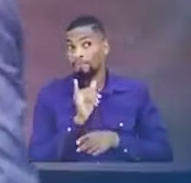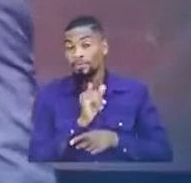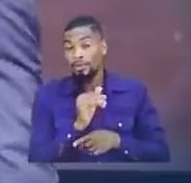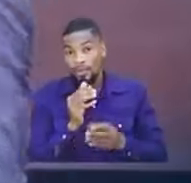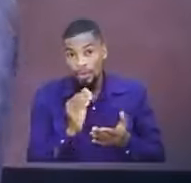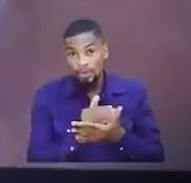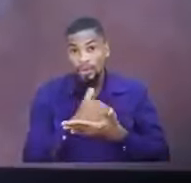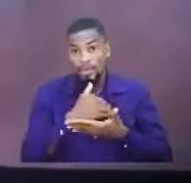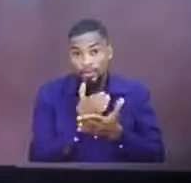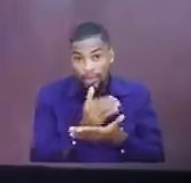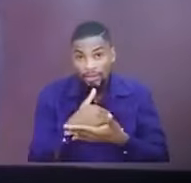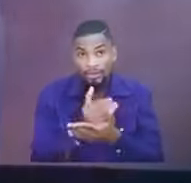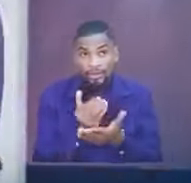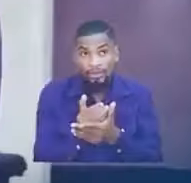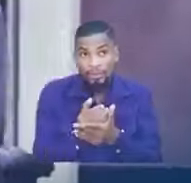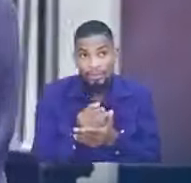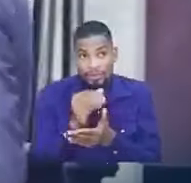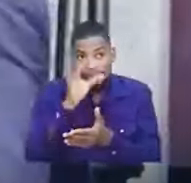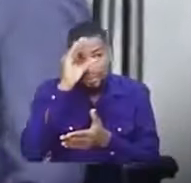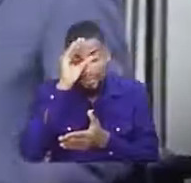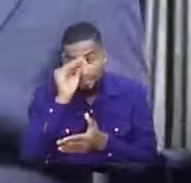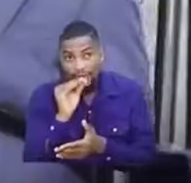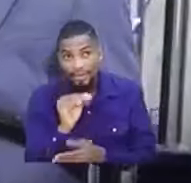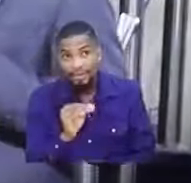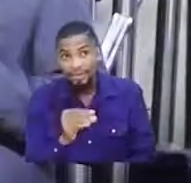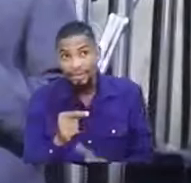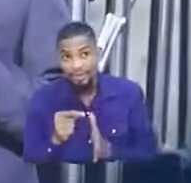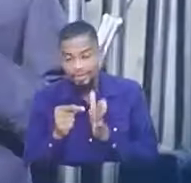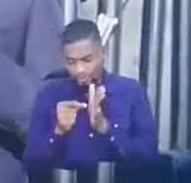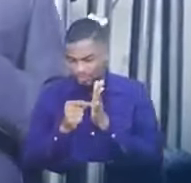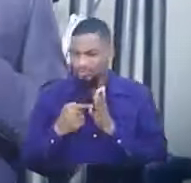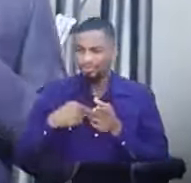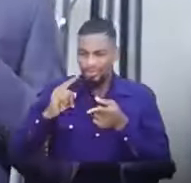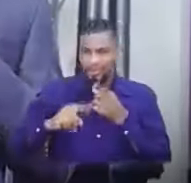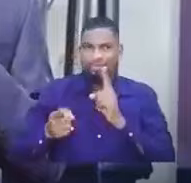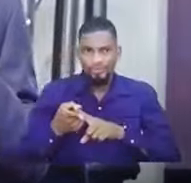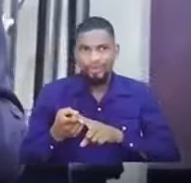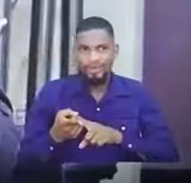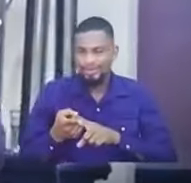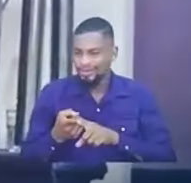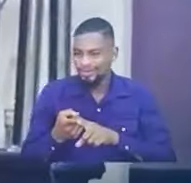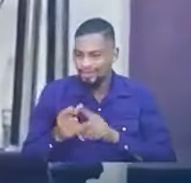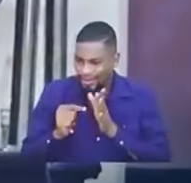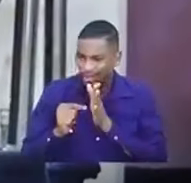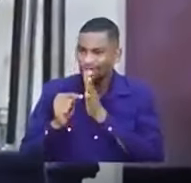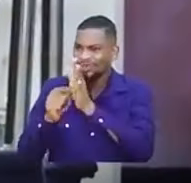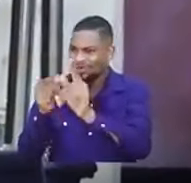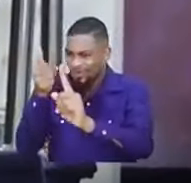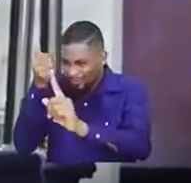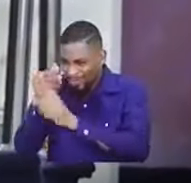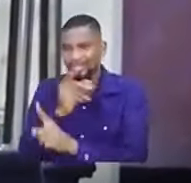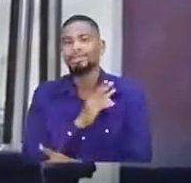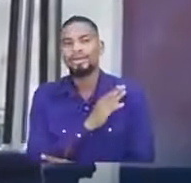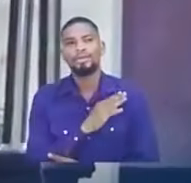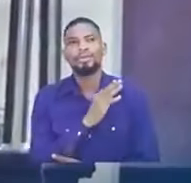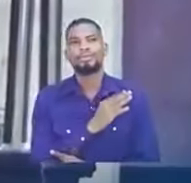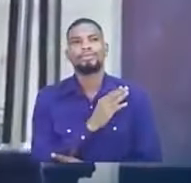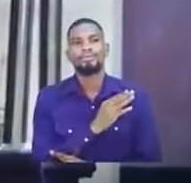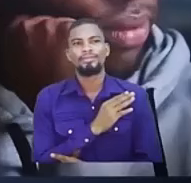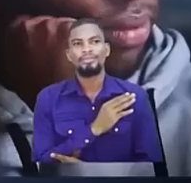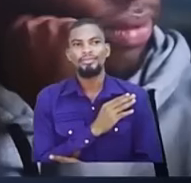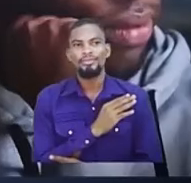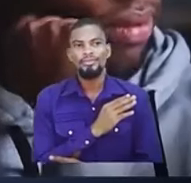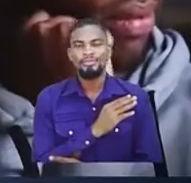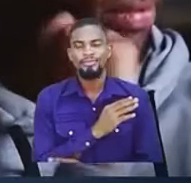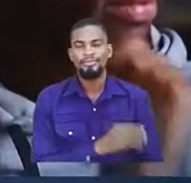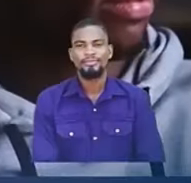So. And the man too, say, show me your friend, and I will show you who you are or what you soon